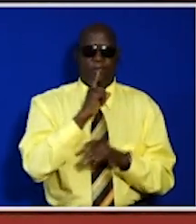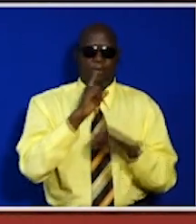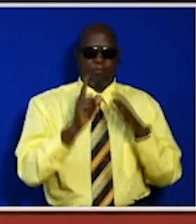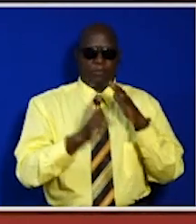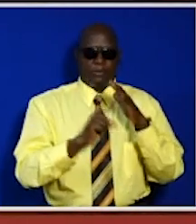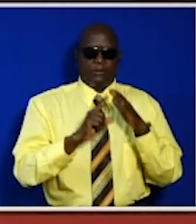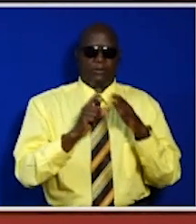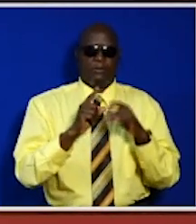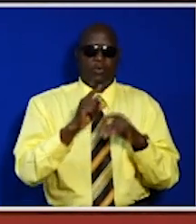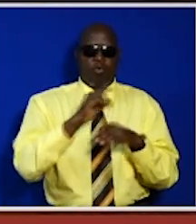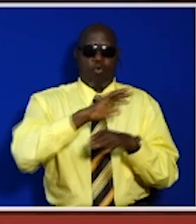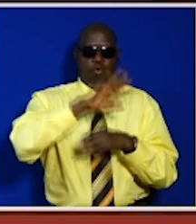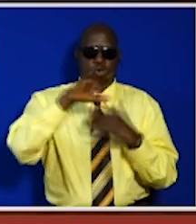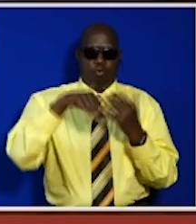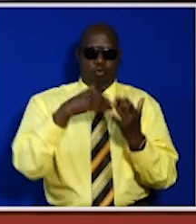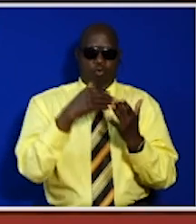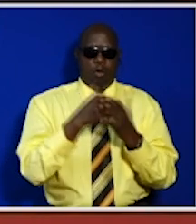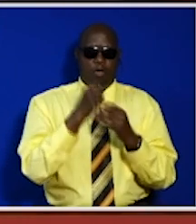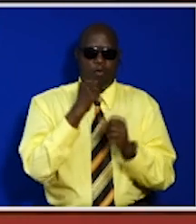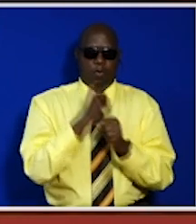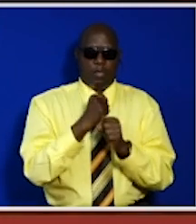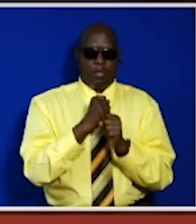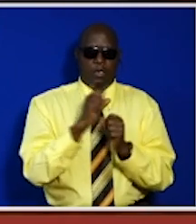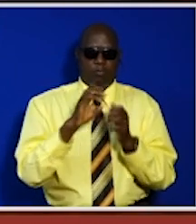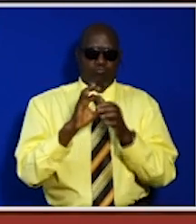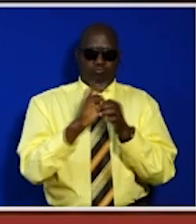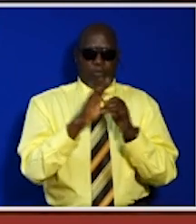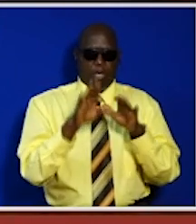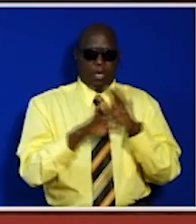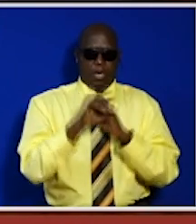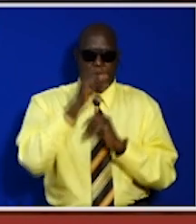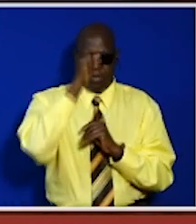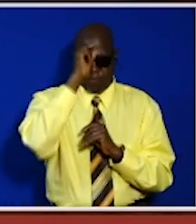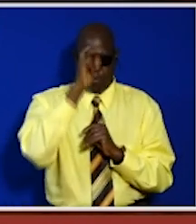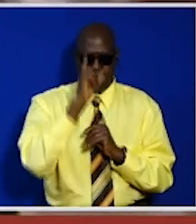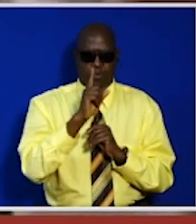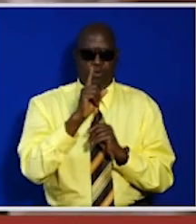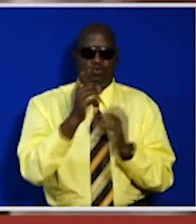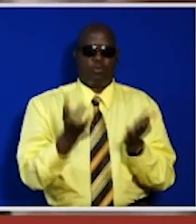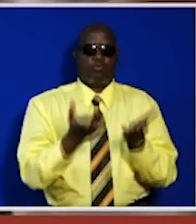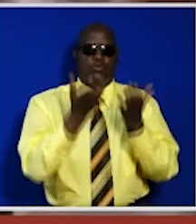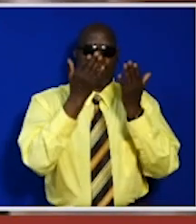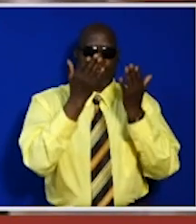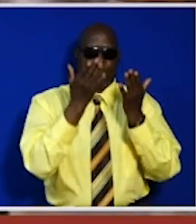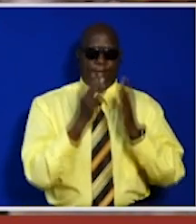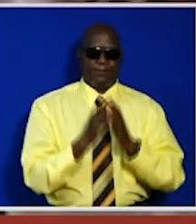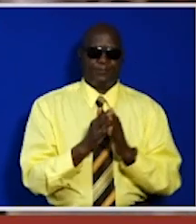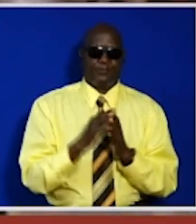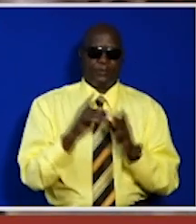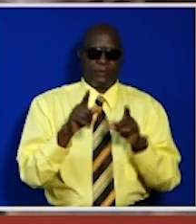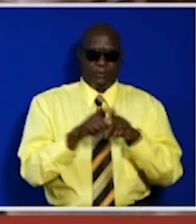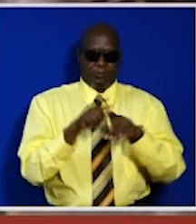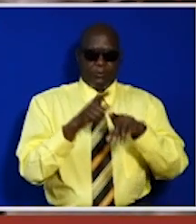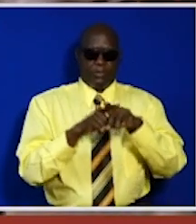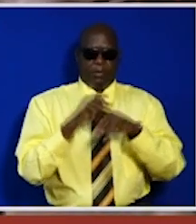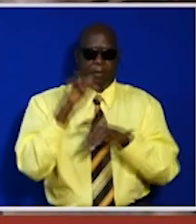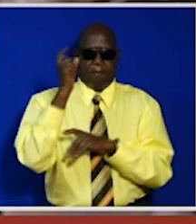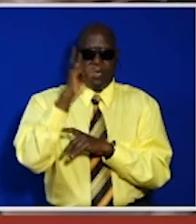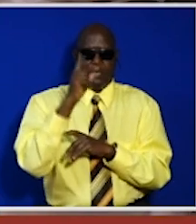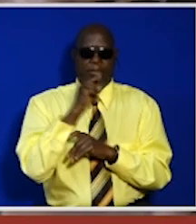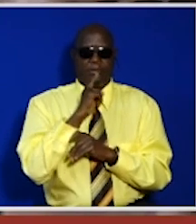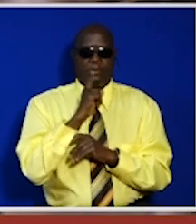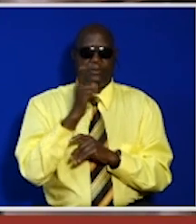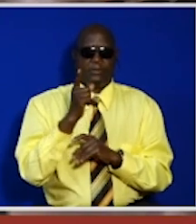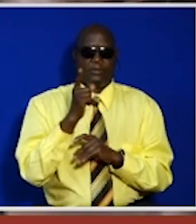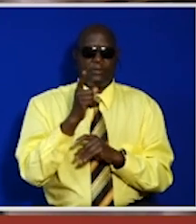wote lazima washirikiane chini ya mkakati mmoja wa serikali ili kuboresha ufanisi. Wakati huo huo, Rais aliagiza hazina